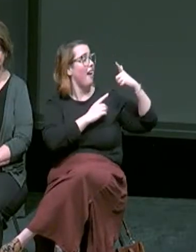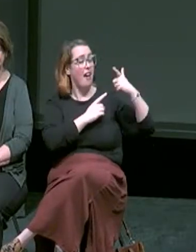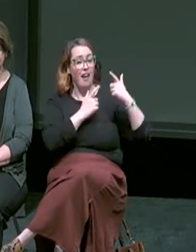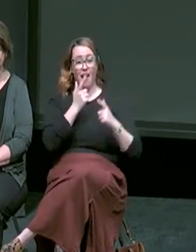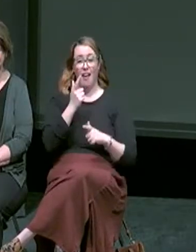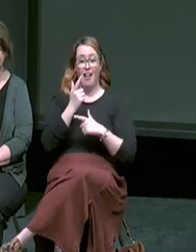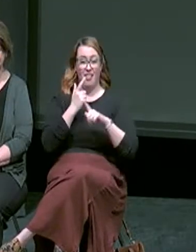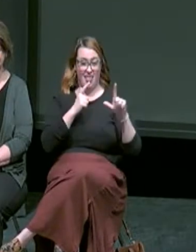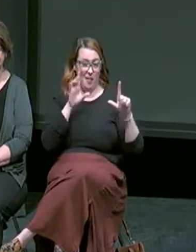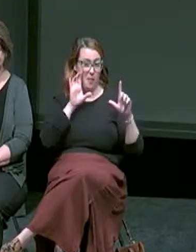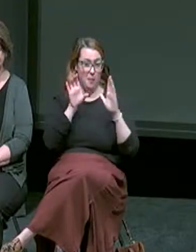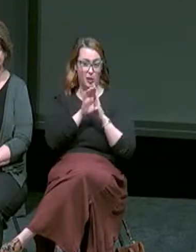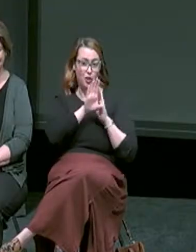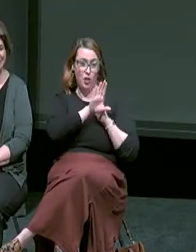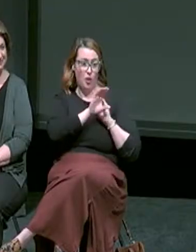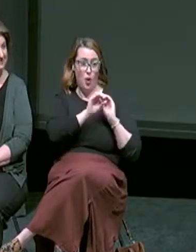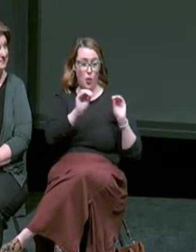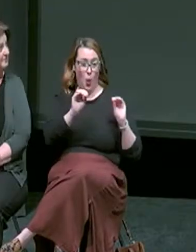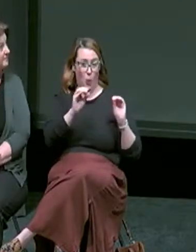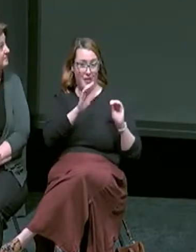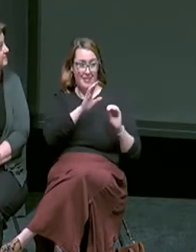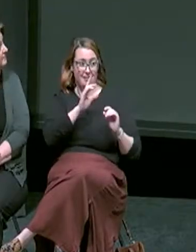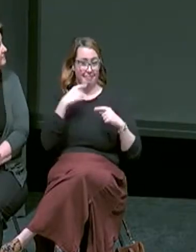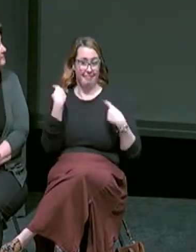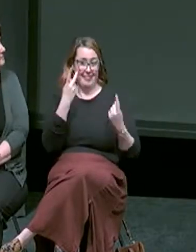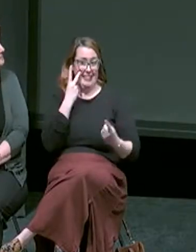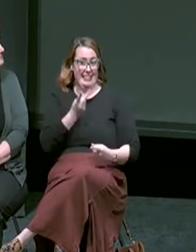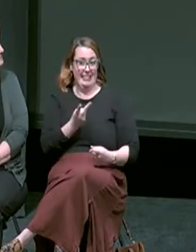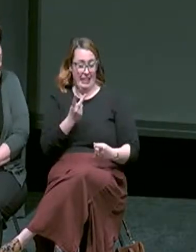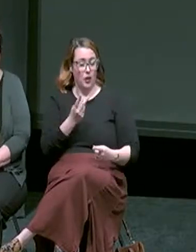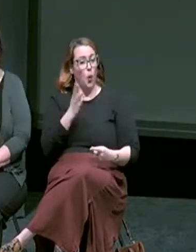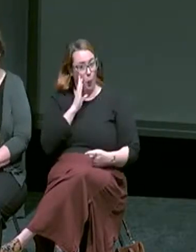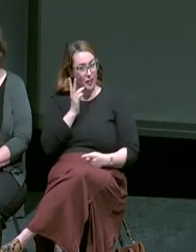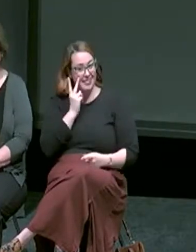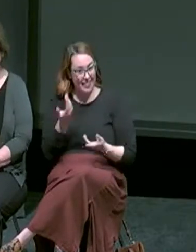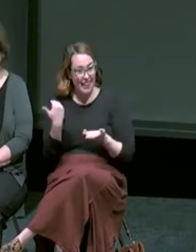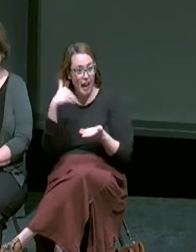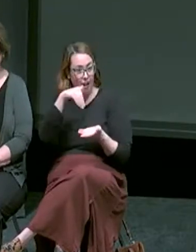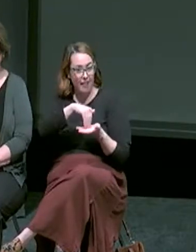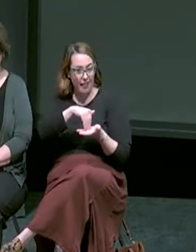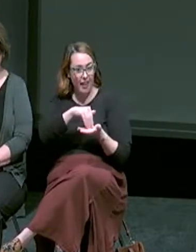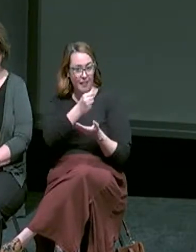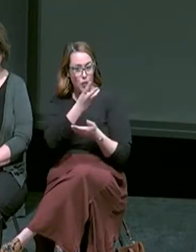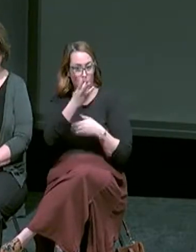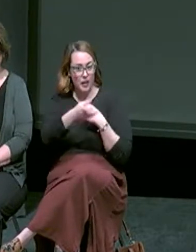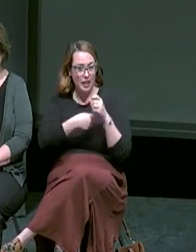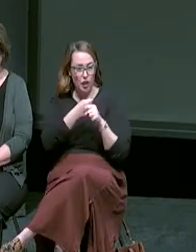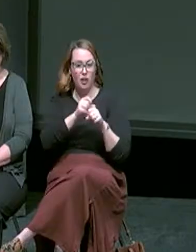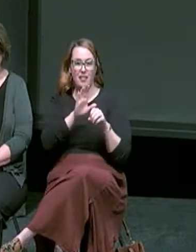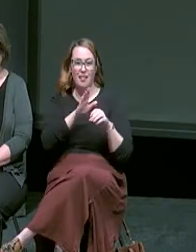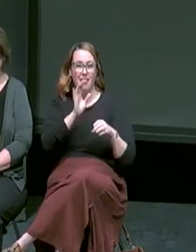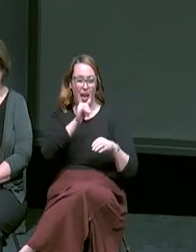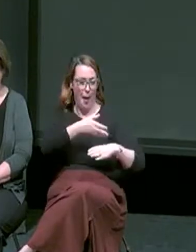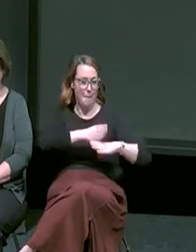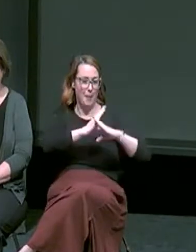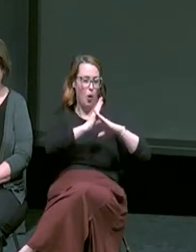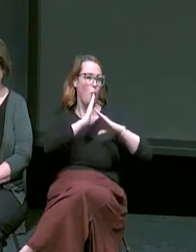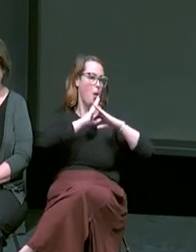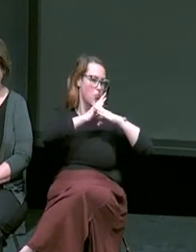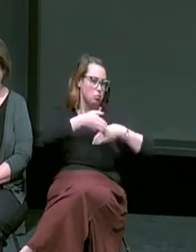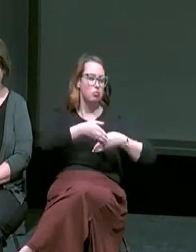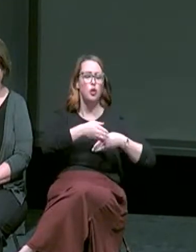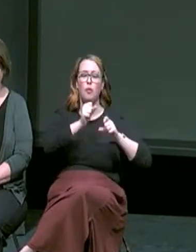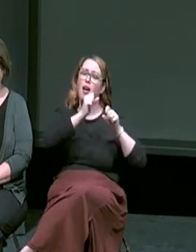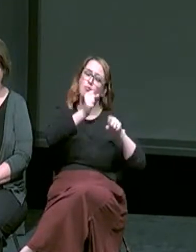seen that the way it looks right there. And we're going to see that in a few years. It's going to break down that barrier. You can kayak right